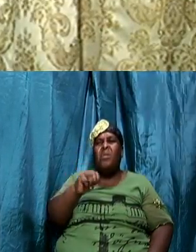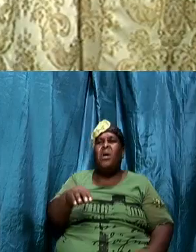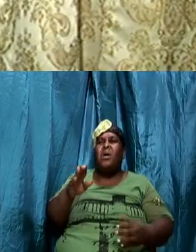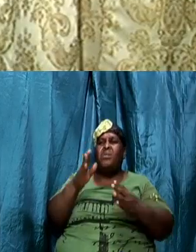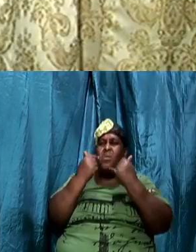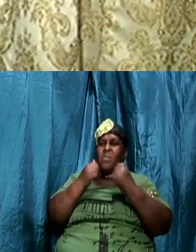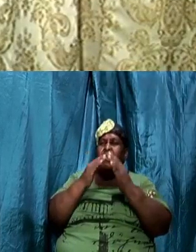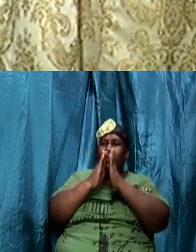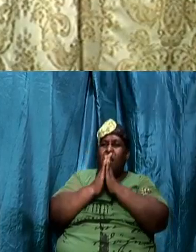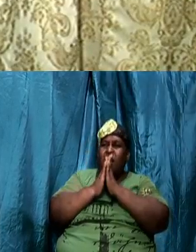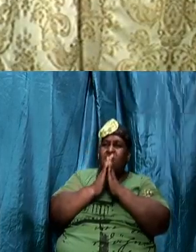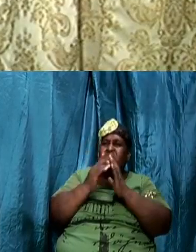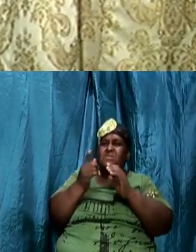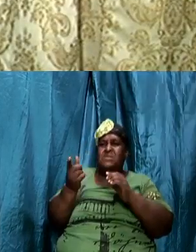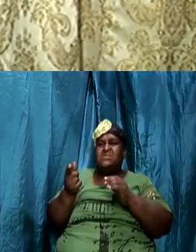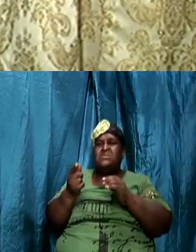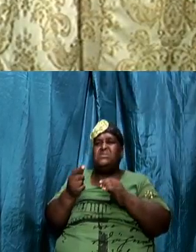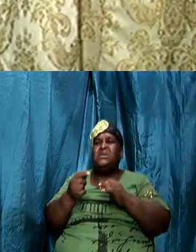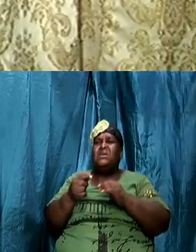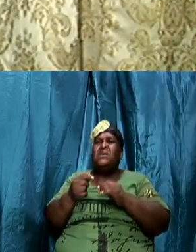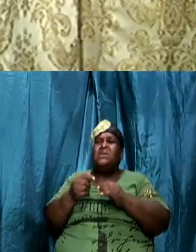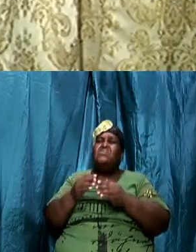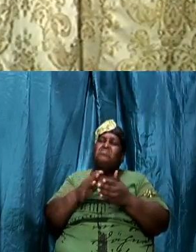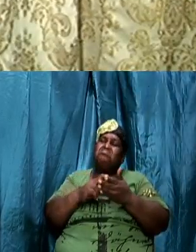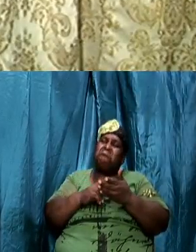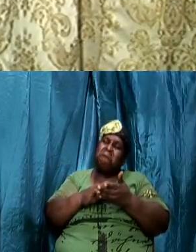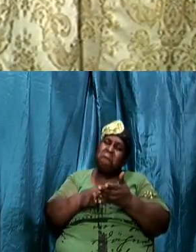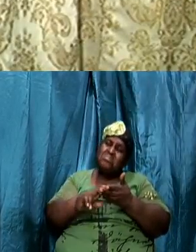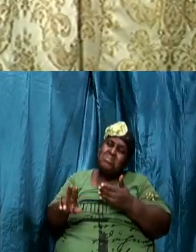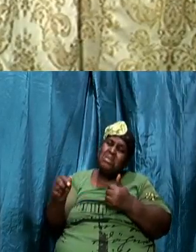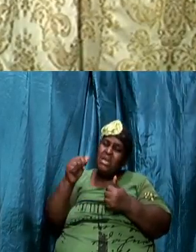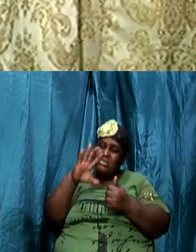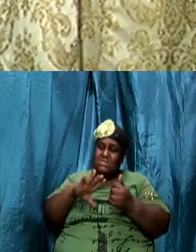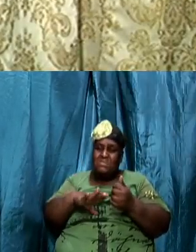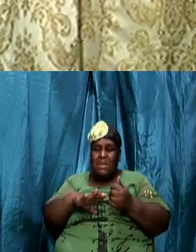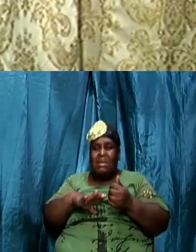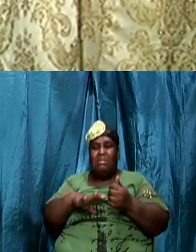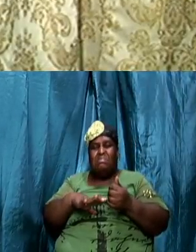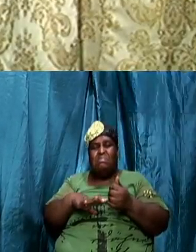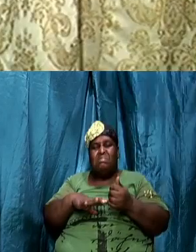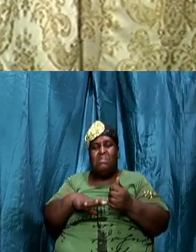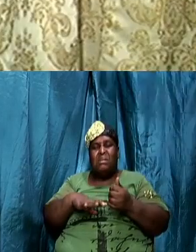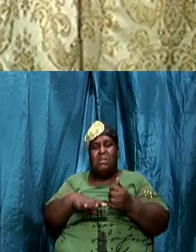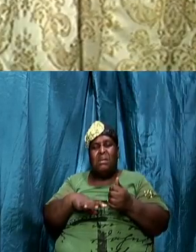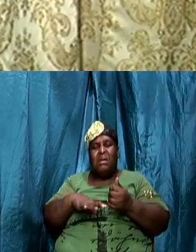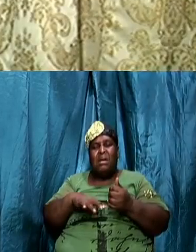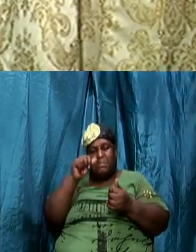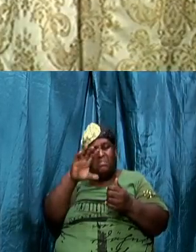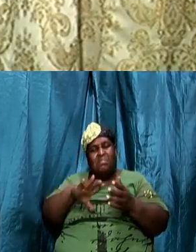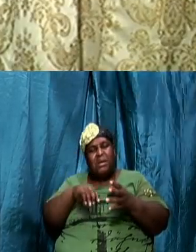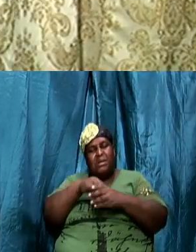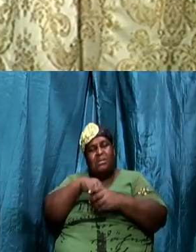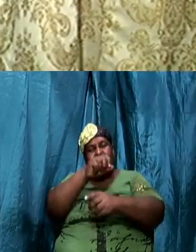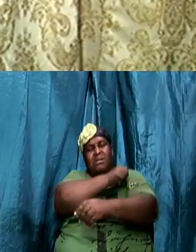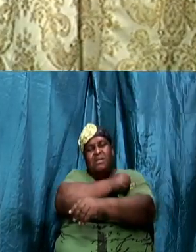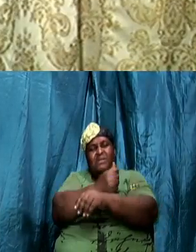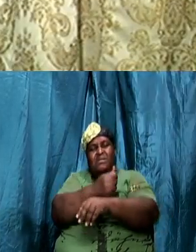this, and they're nice men, and they're men of high regard. And God said, look here.